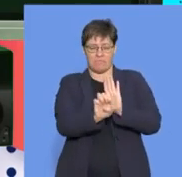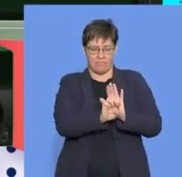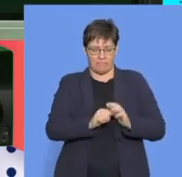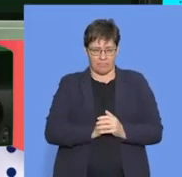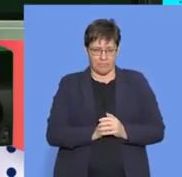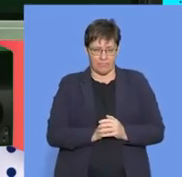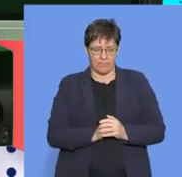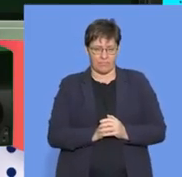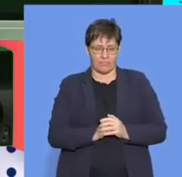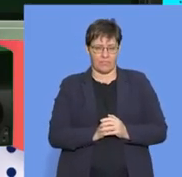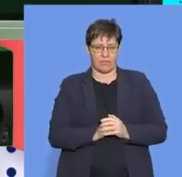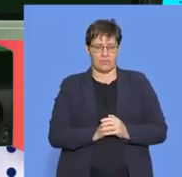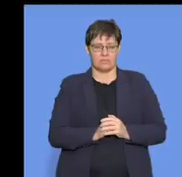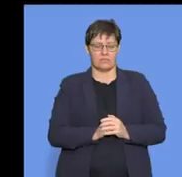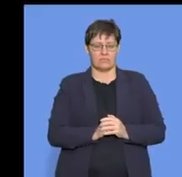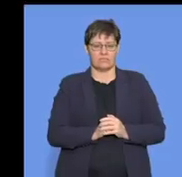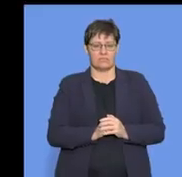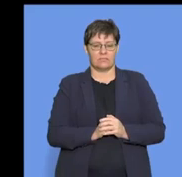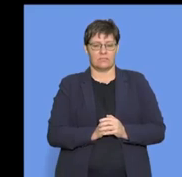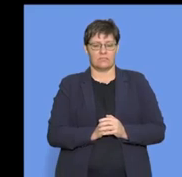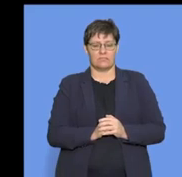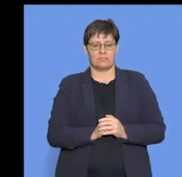go to our first example.